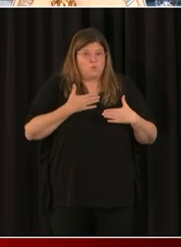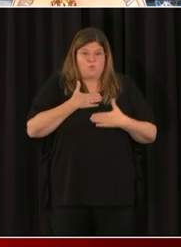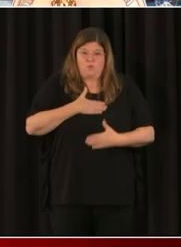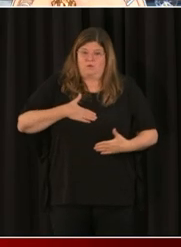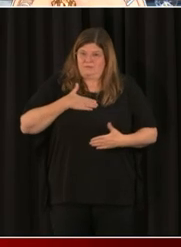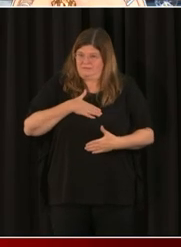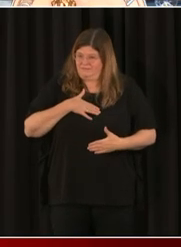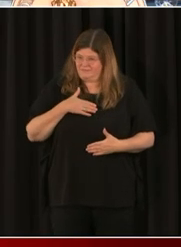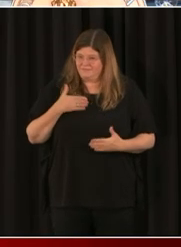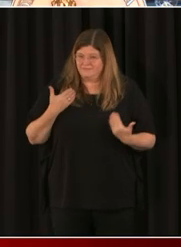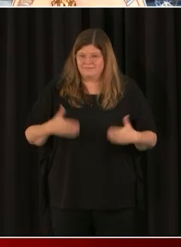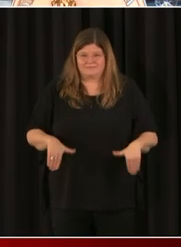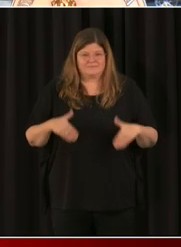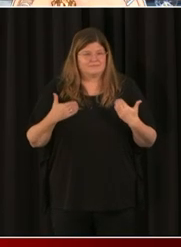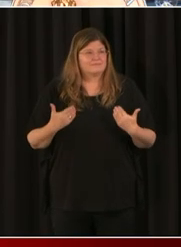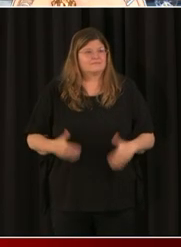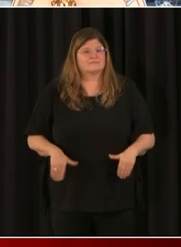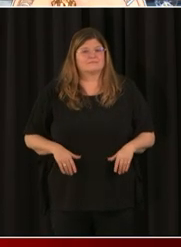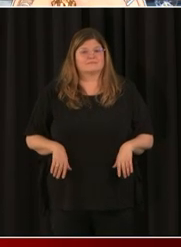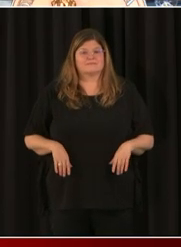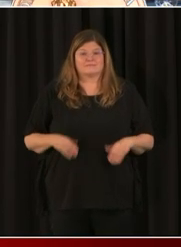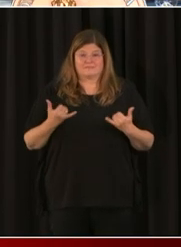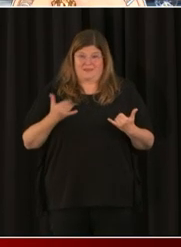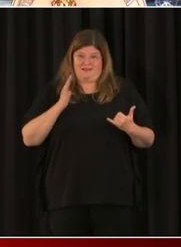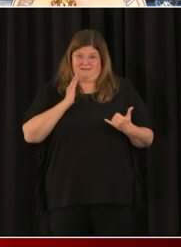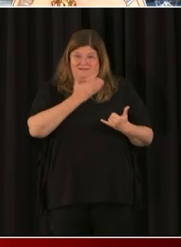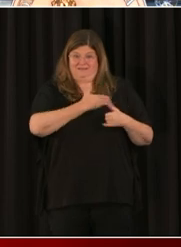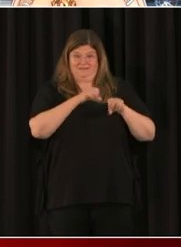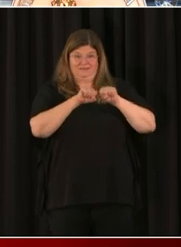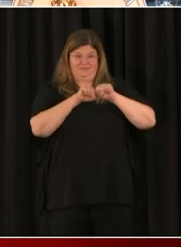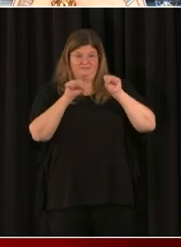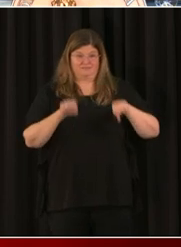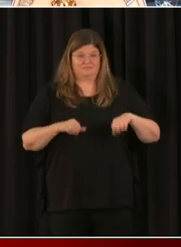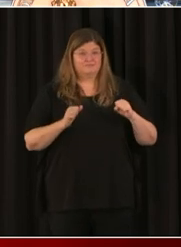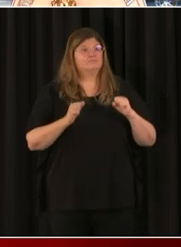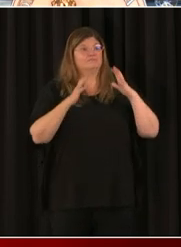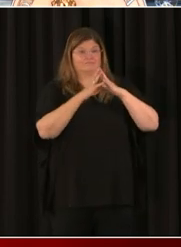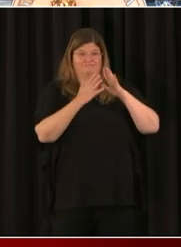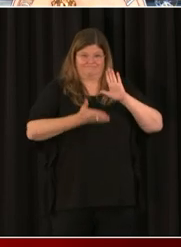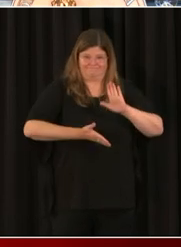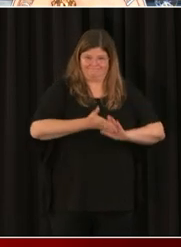happy to say that our system is